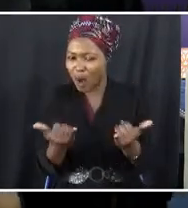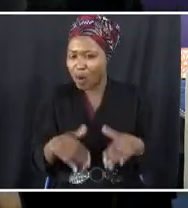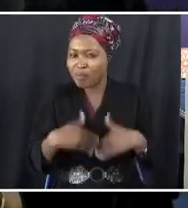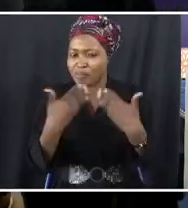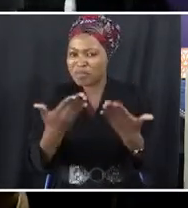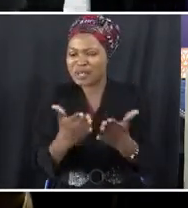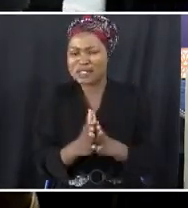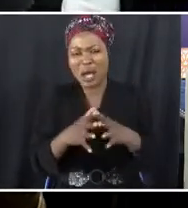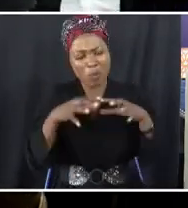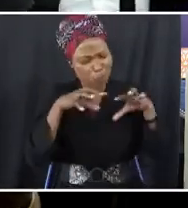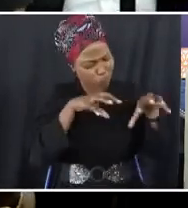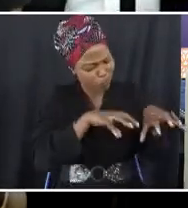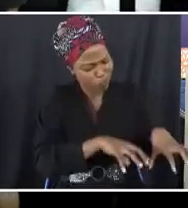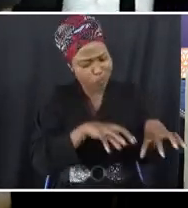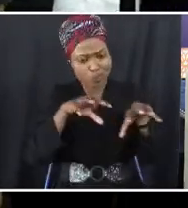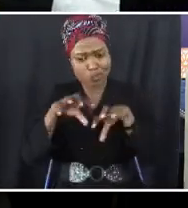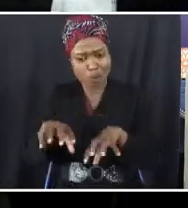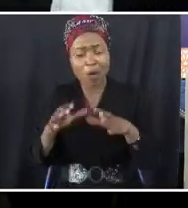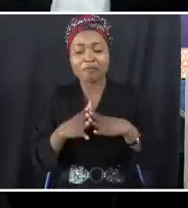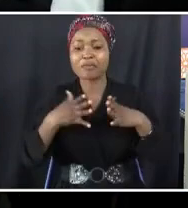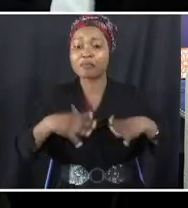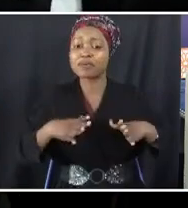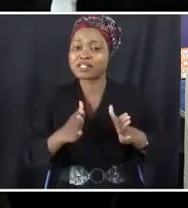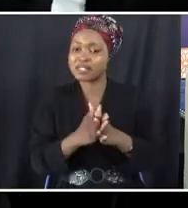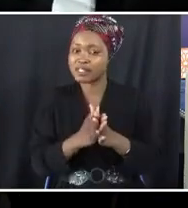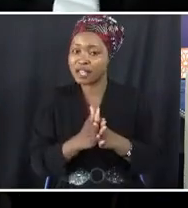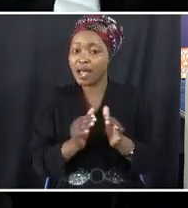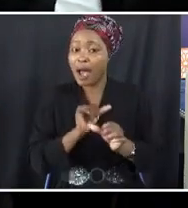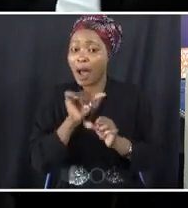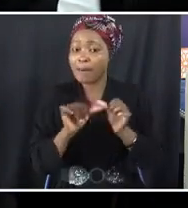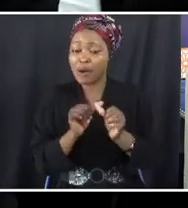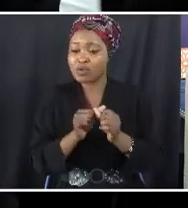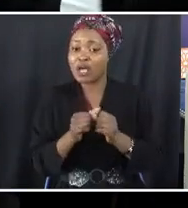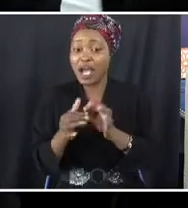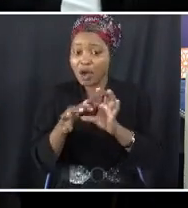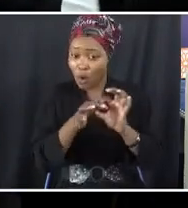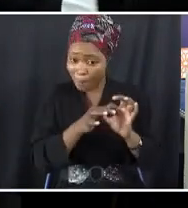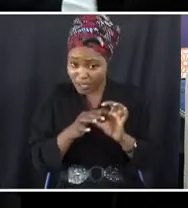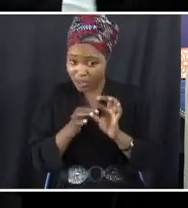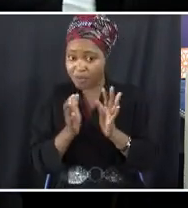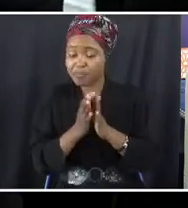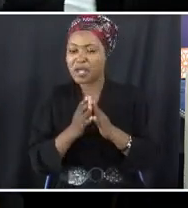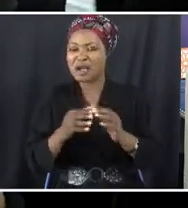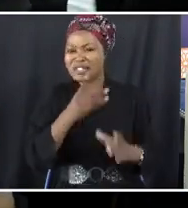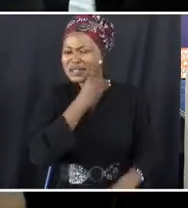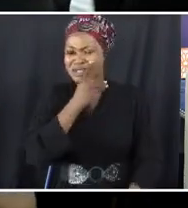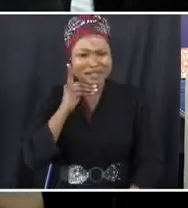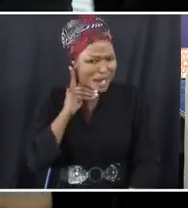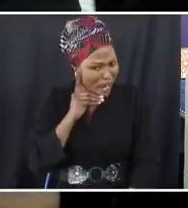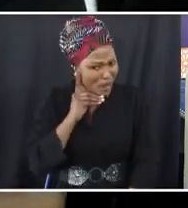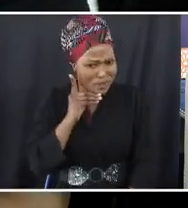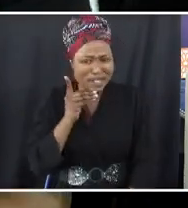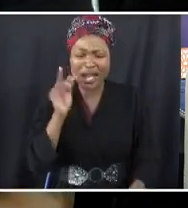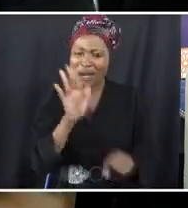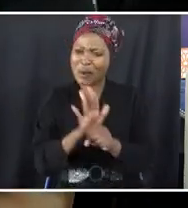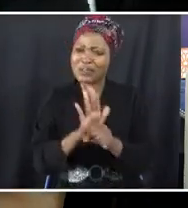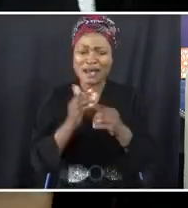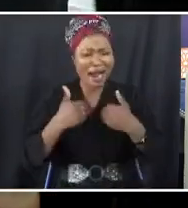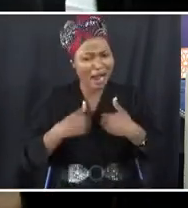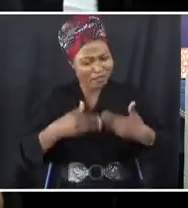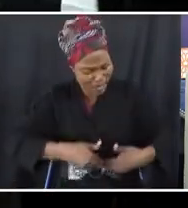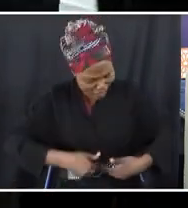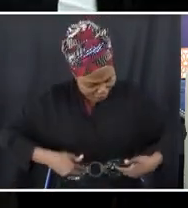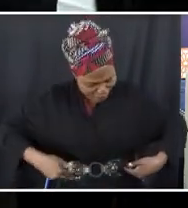constant threat of creatures over whom he had dominion, famine where there was once plenty to eat,